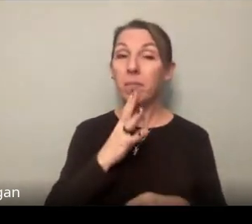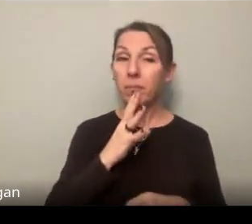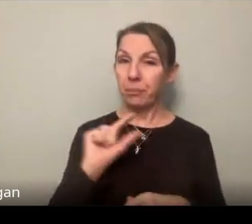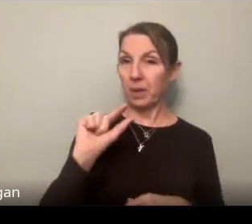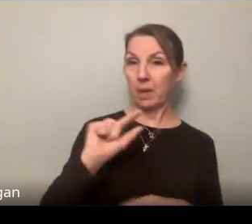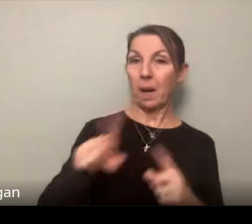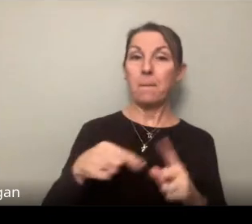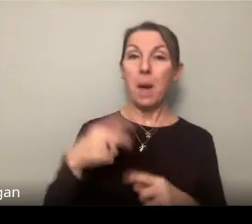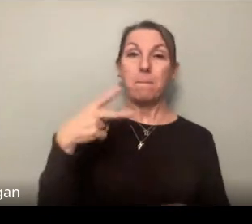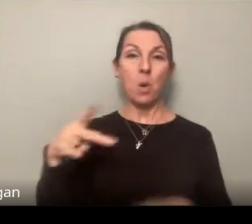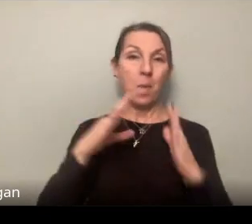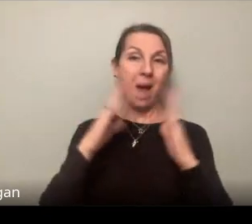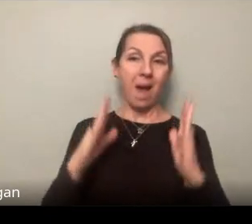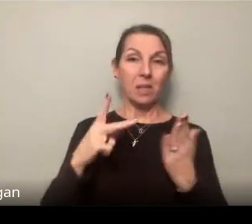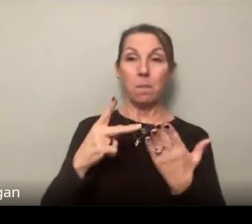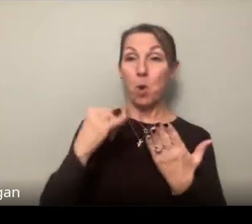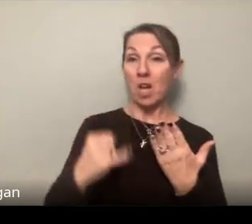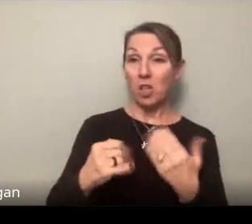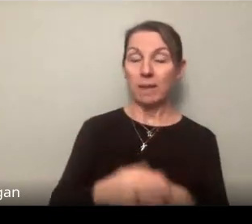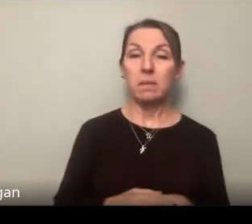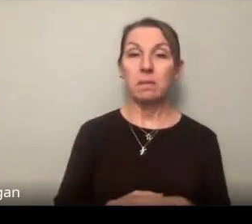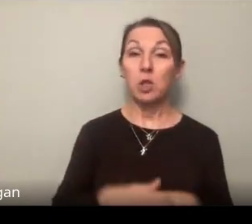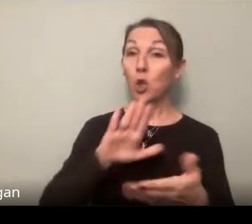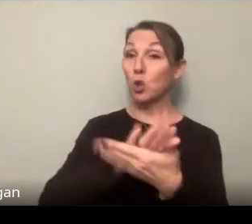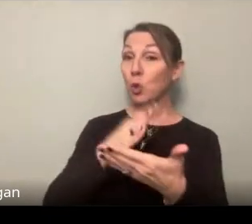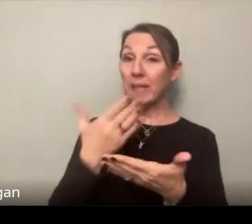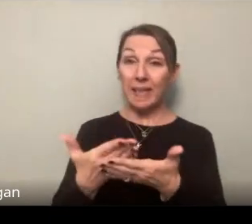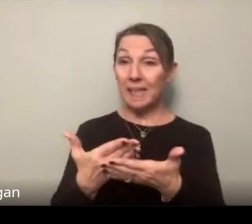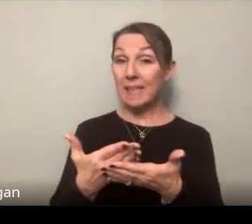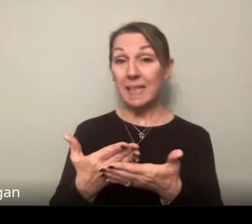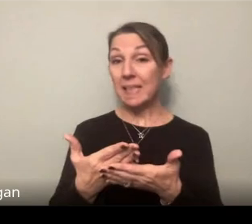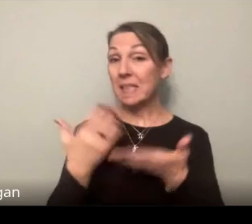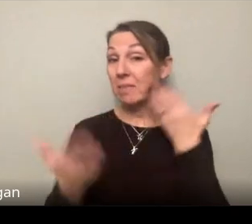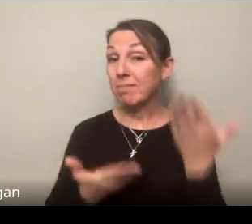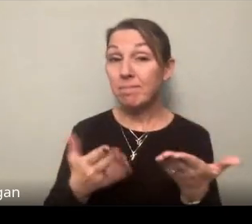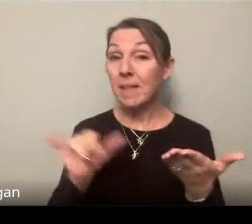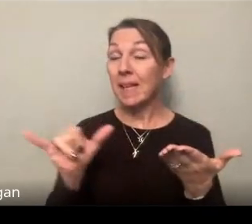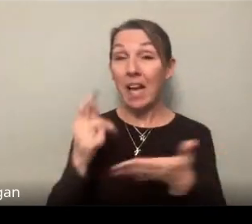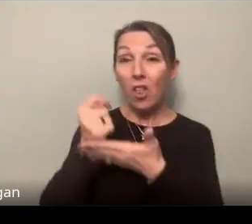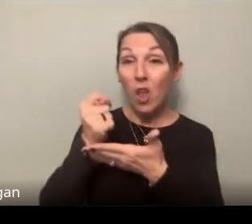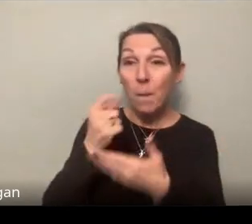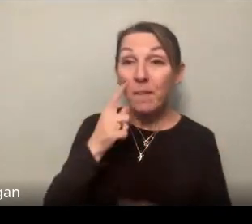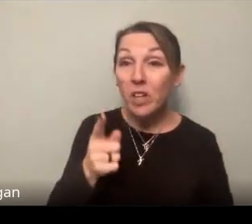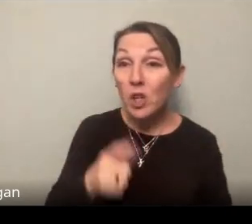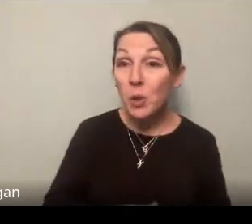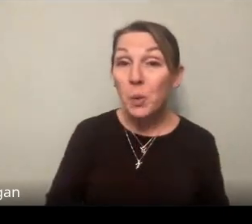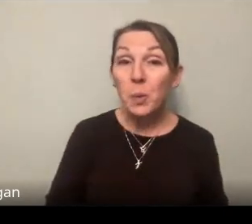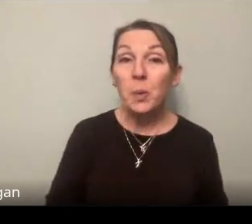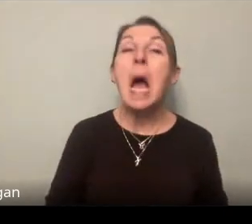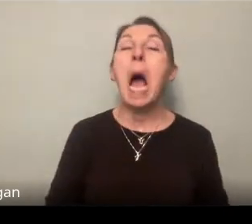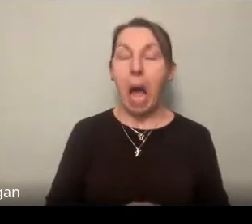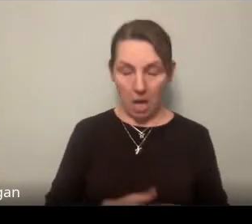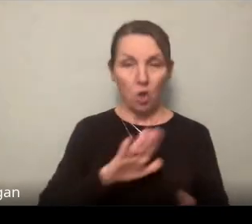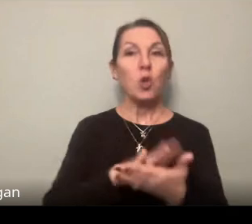bit about Purple House Project. Does cooking is cooking like a therapy for you? Cooking